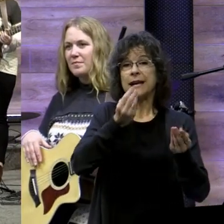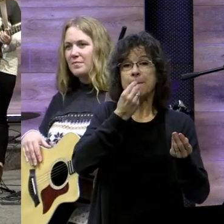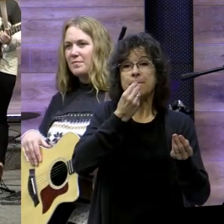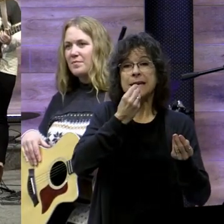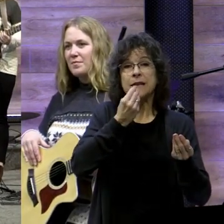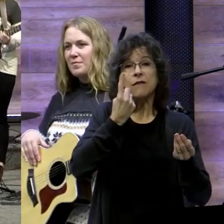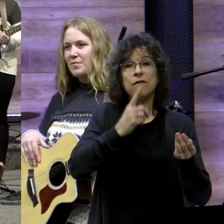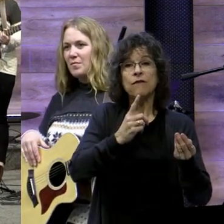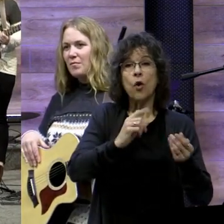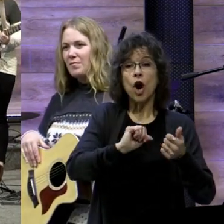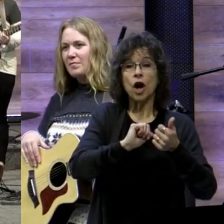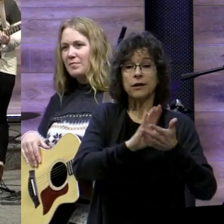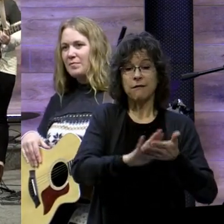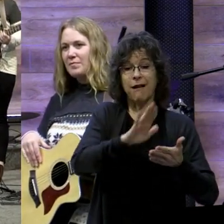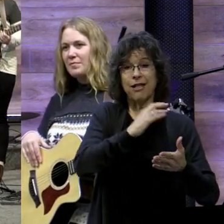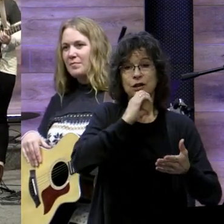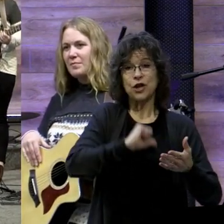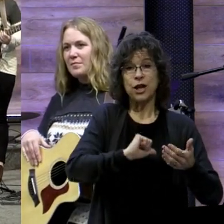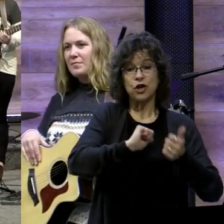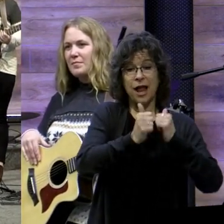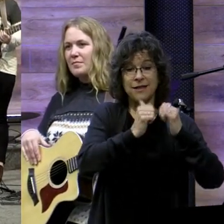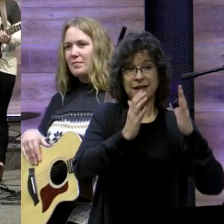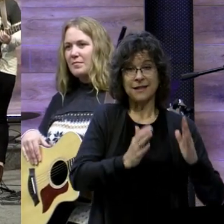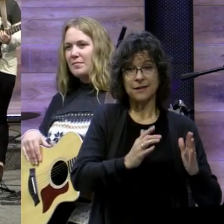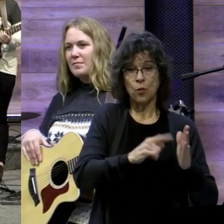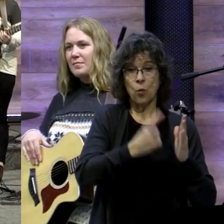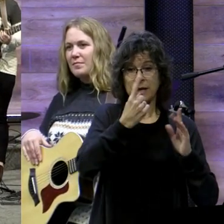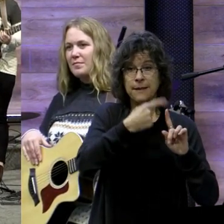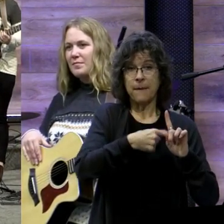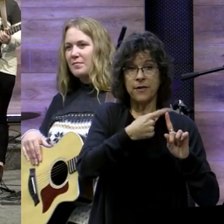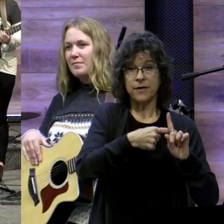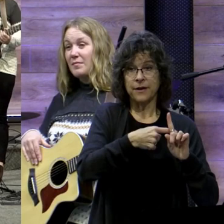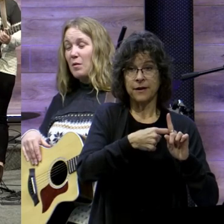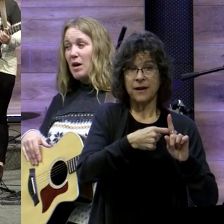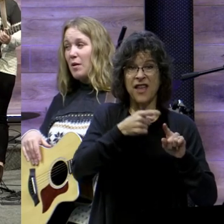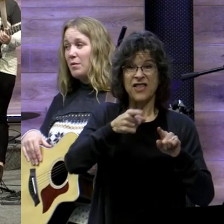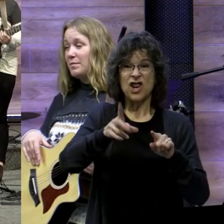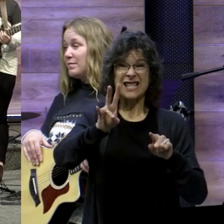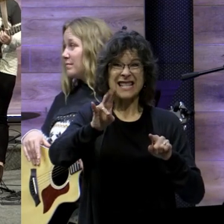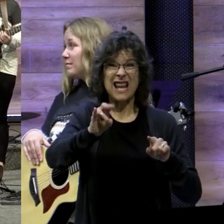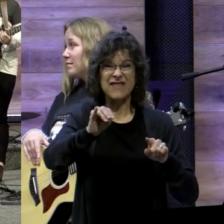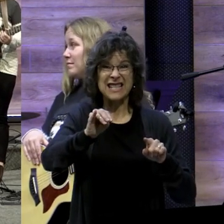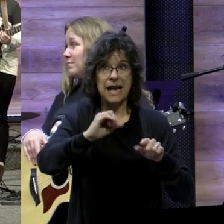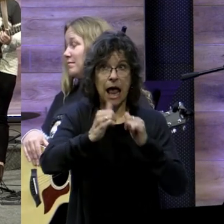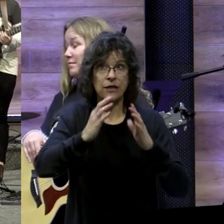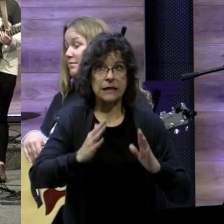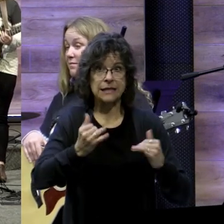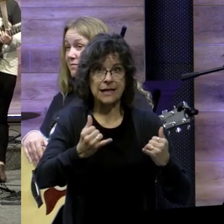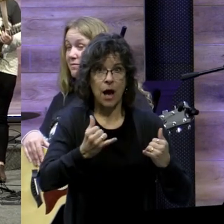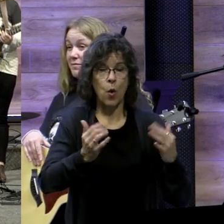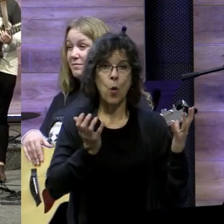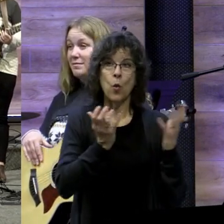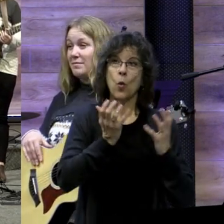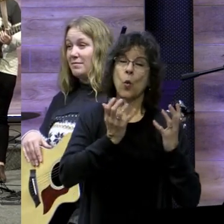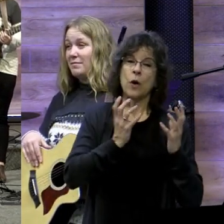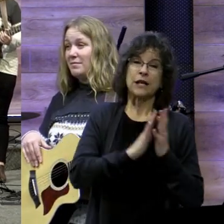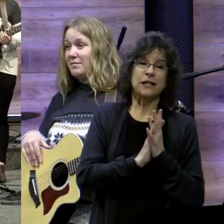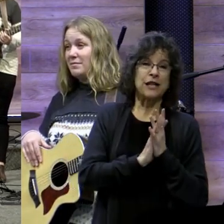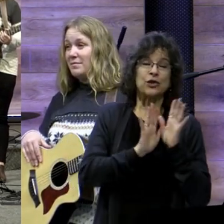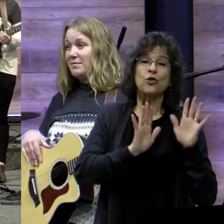college athletes once a month, and there's over 70 of them now, which is incredible what God is doing at